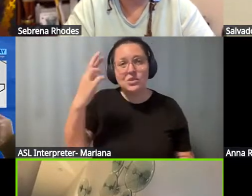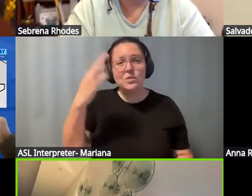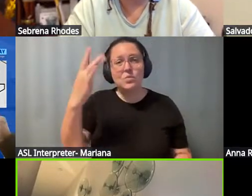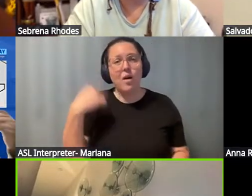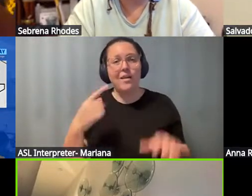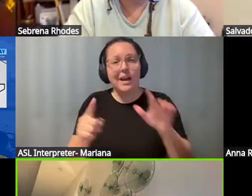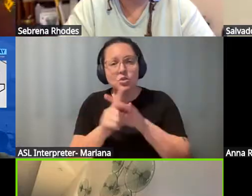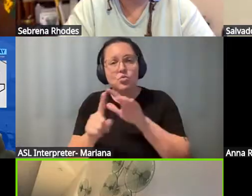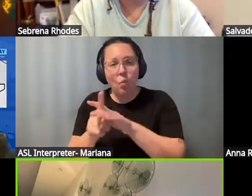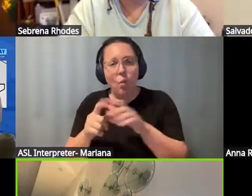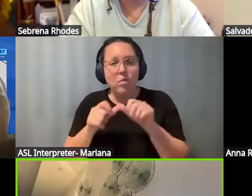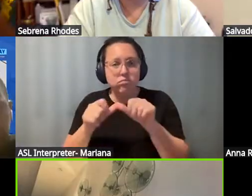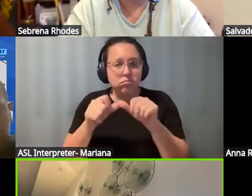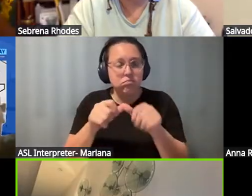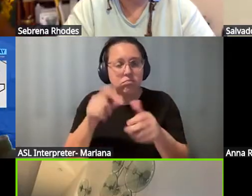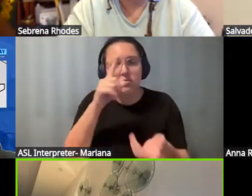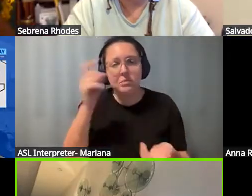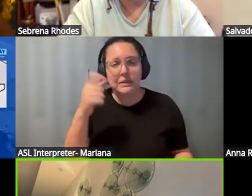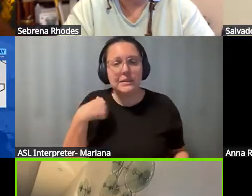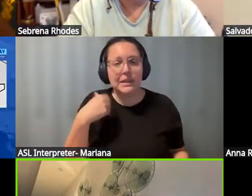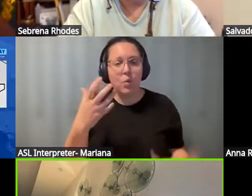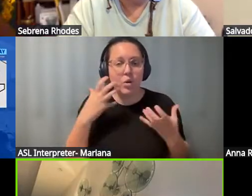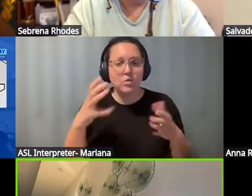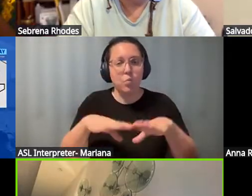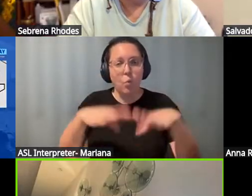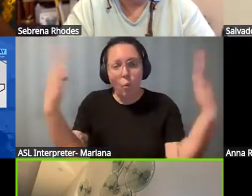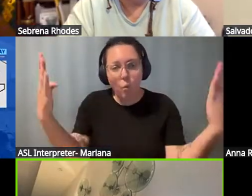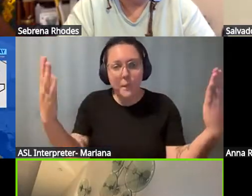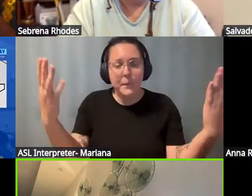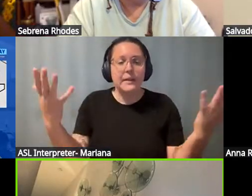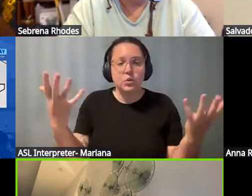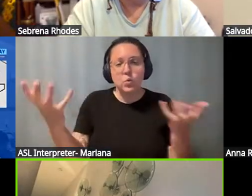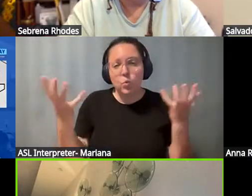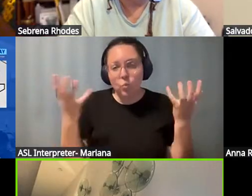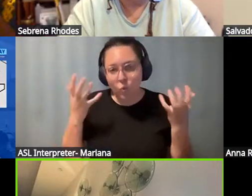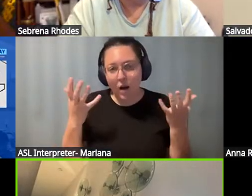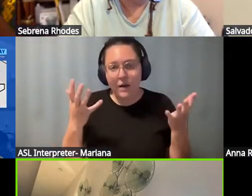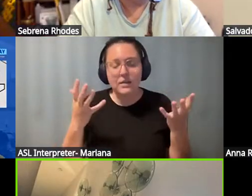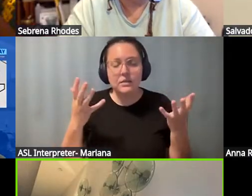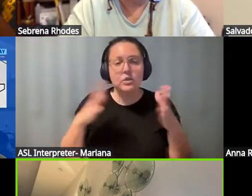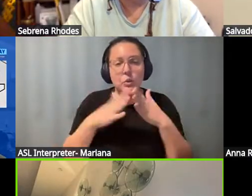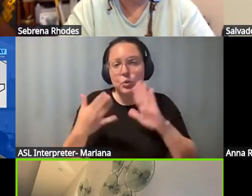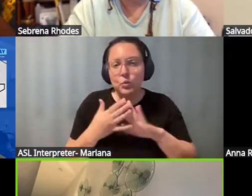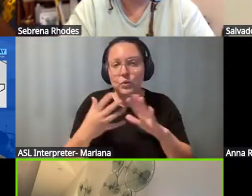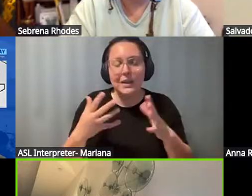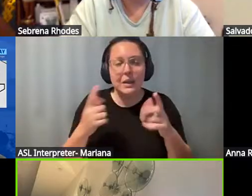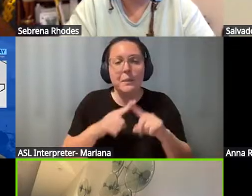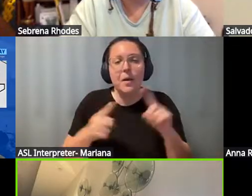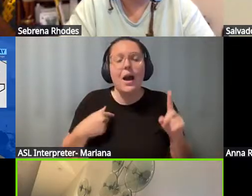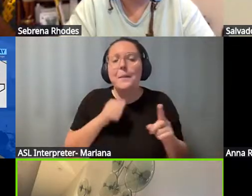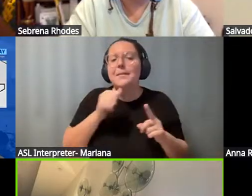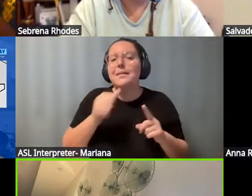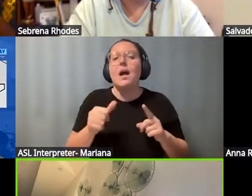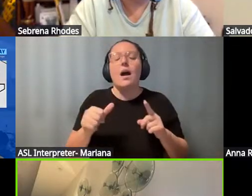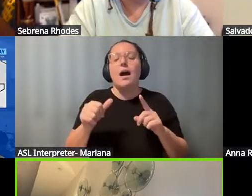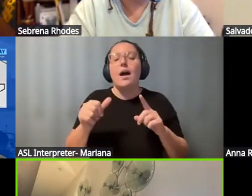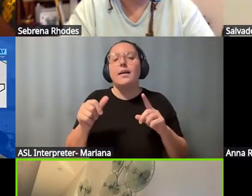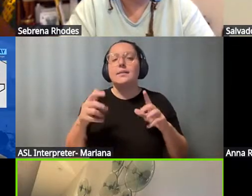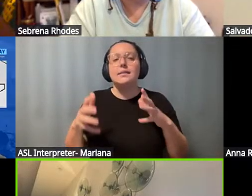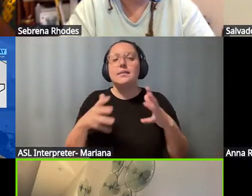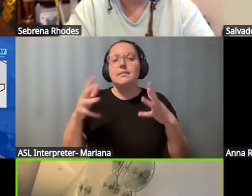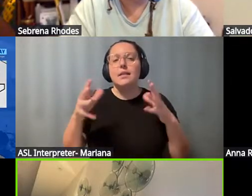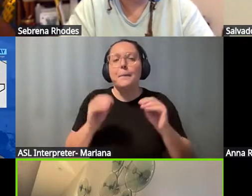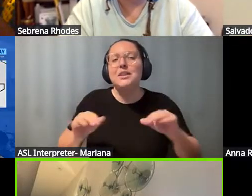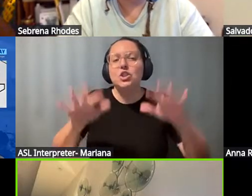want to be open to what the community needs, but I'm not a magician. I can't provide something